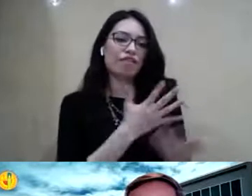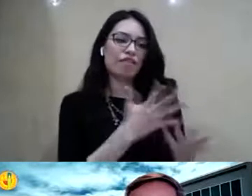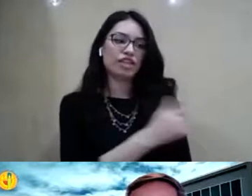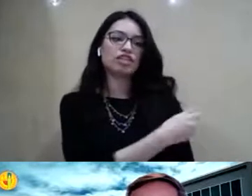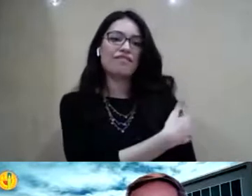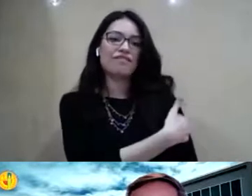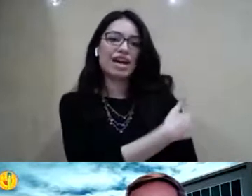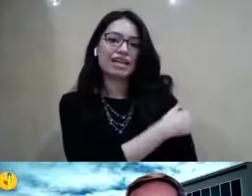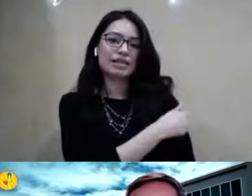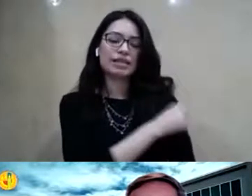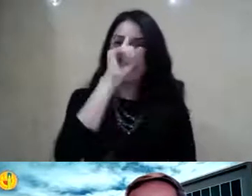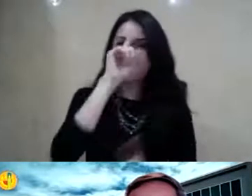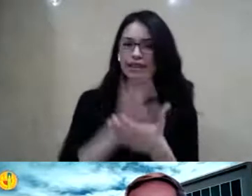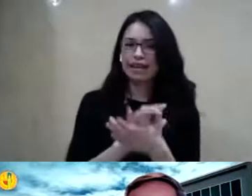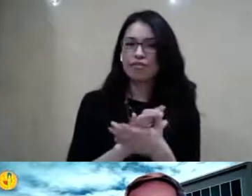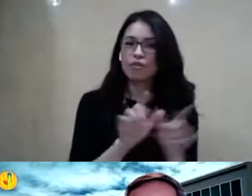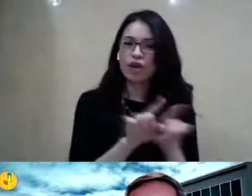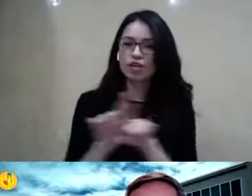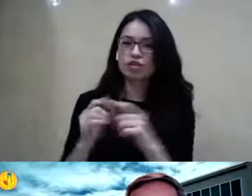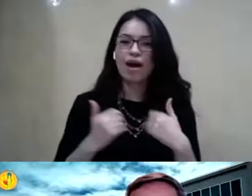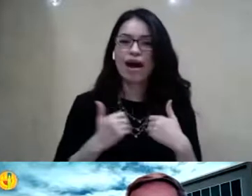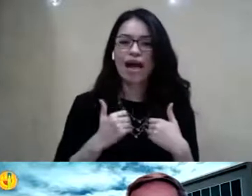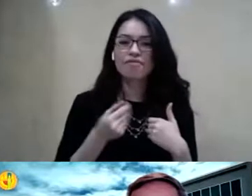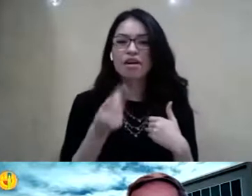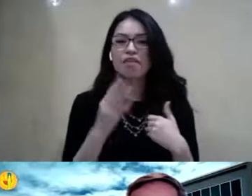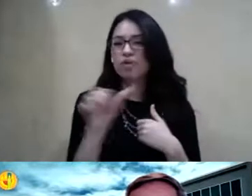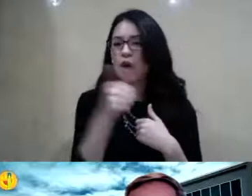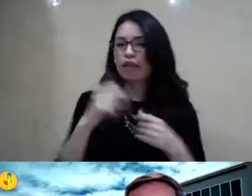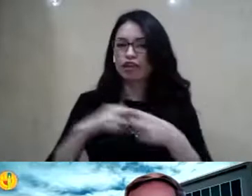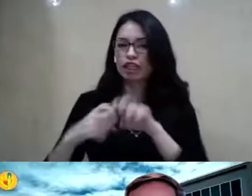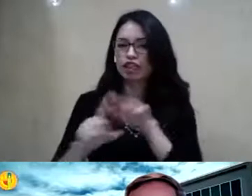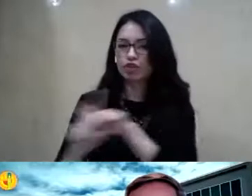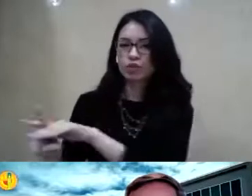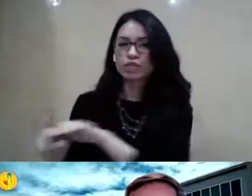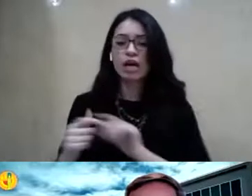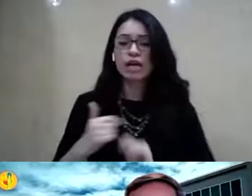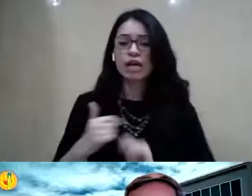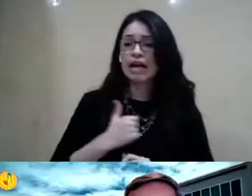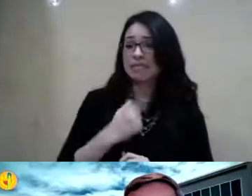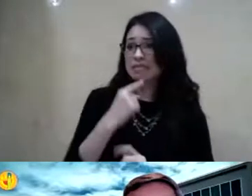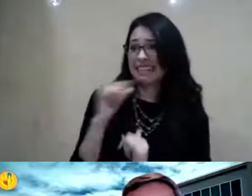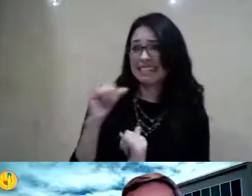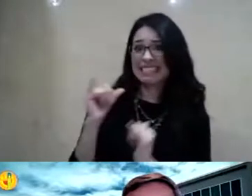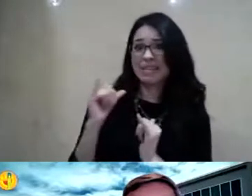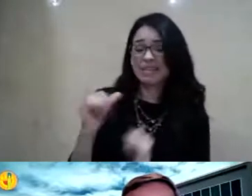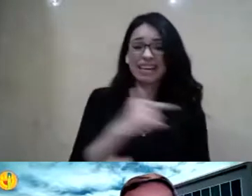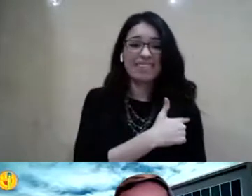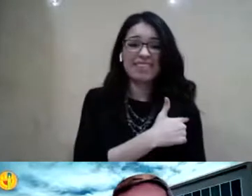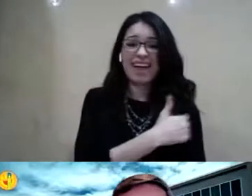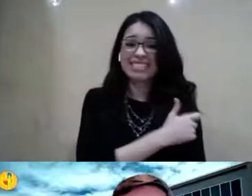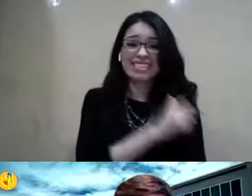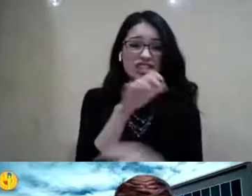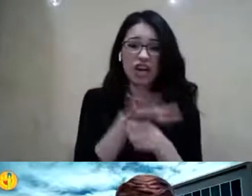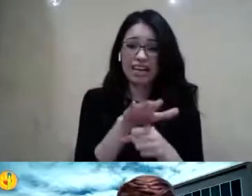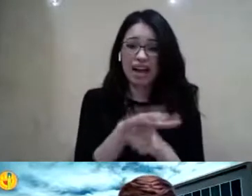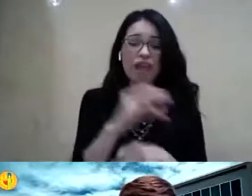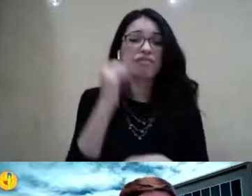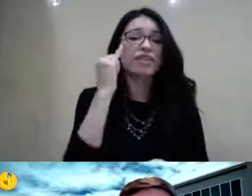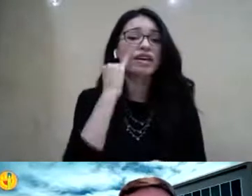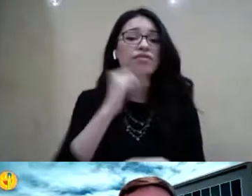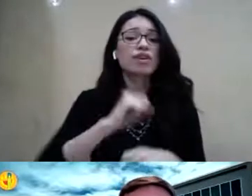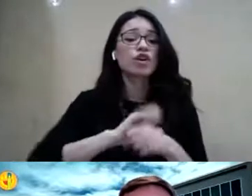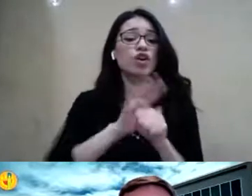issues, Mr. Melvoin. I'm saying the same thing. A vaccine is not enough. If COVID levels are 3 times the